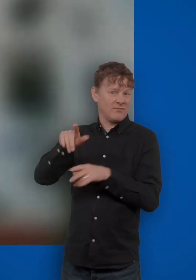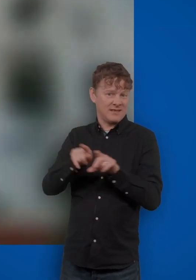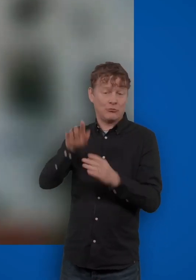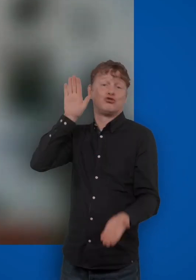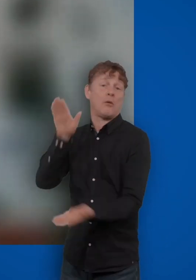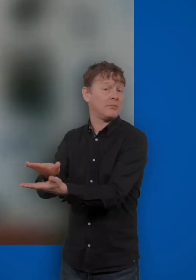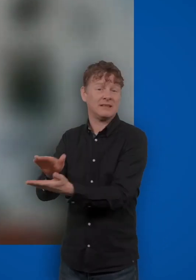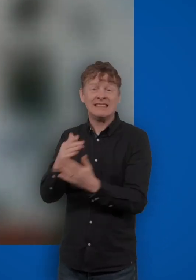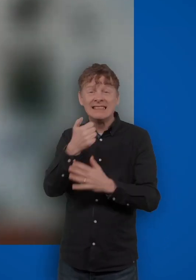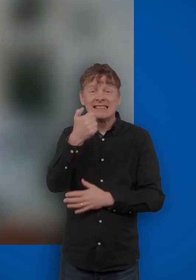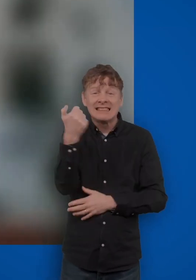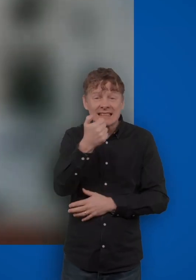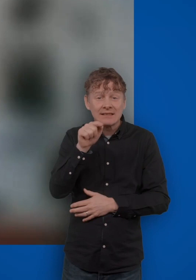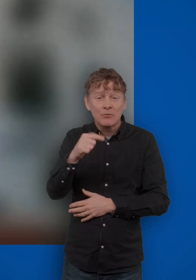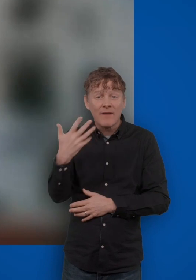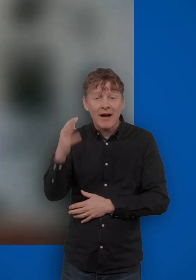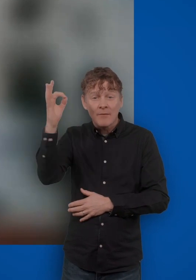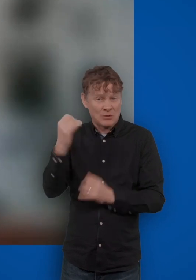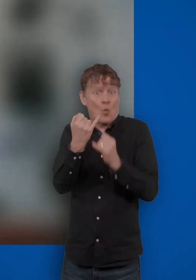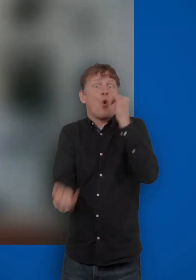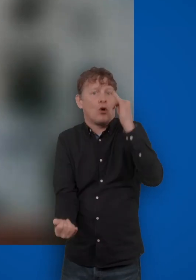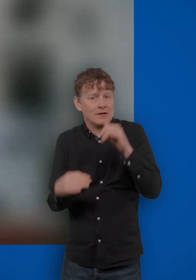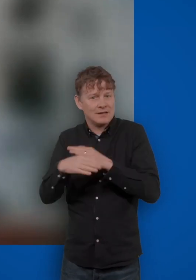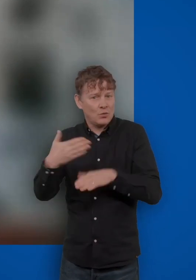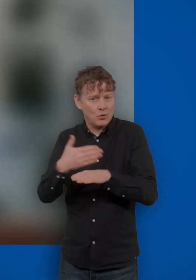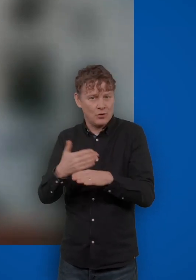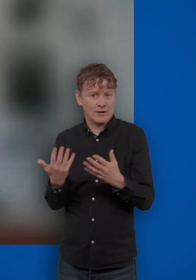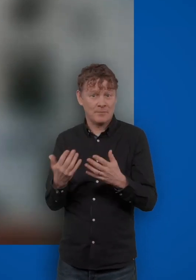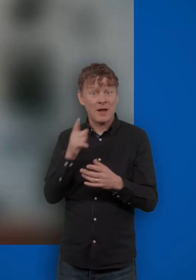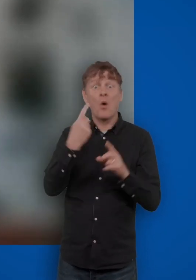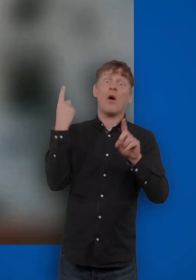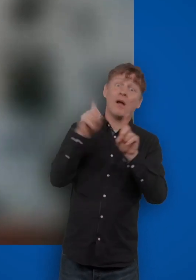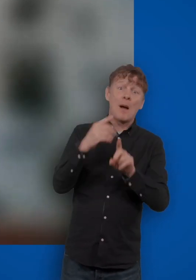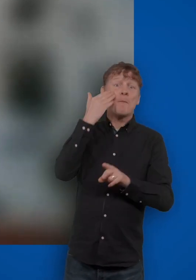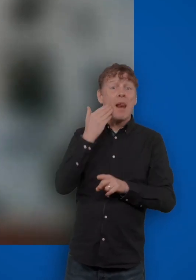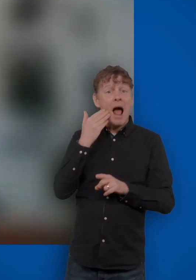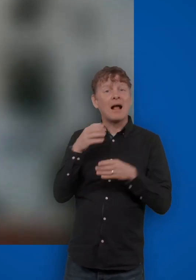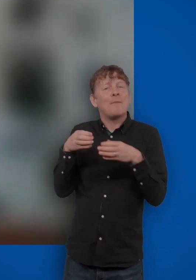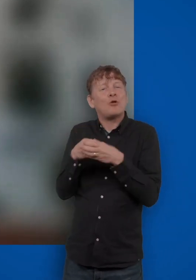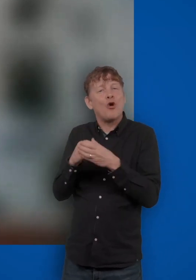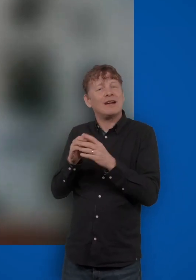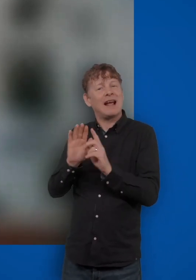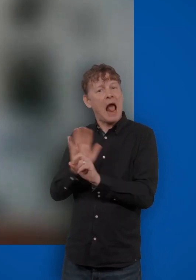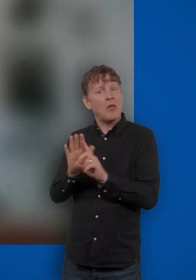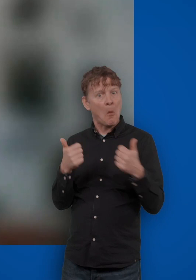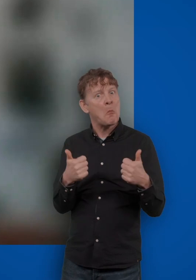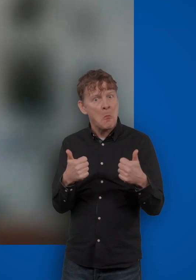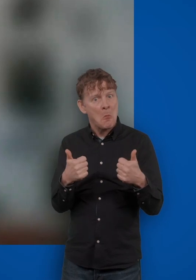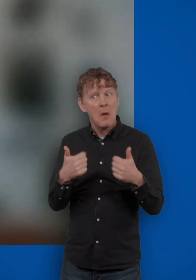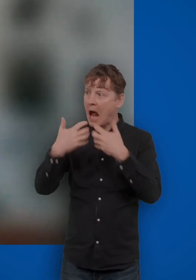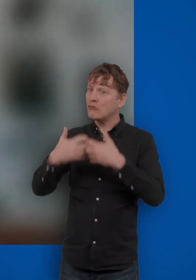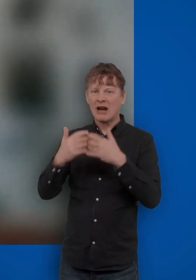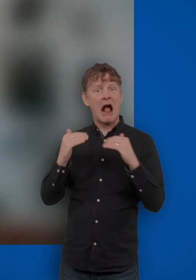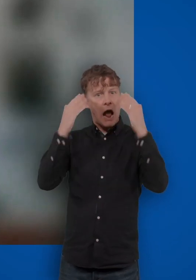women drops to 16.5%. And meanwhile, people from Black and minority ethnic groups are well represented in engineering